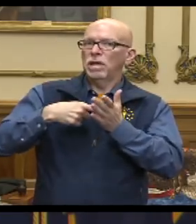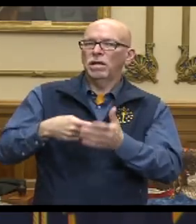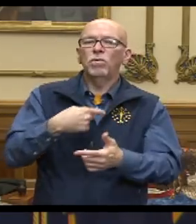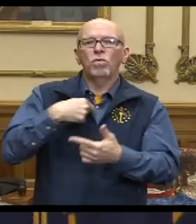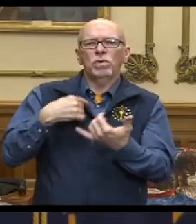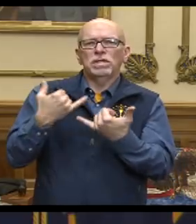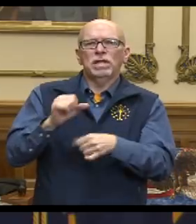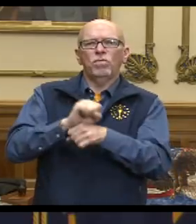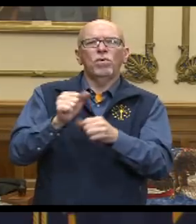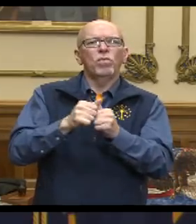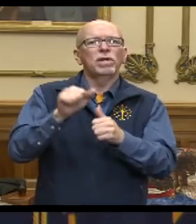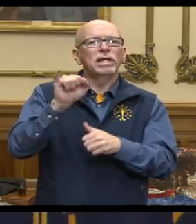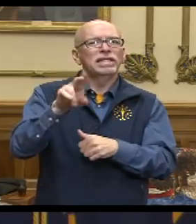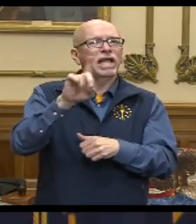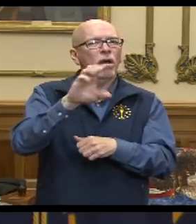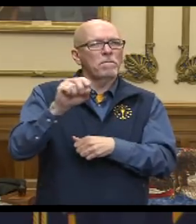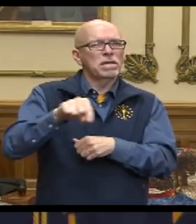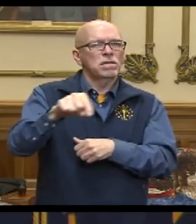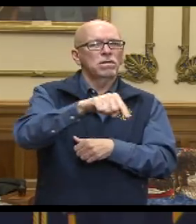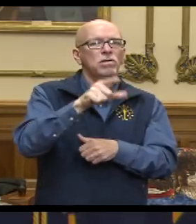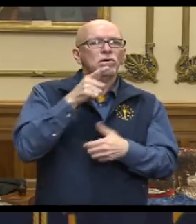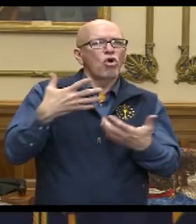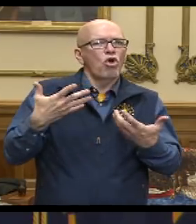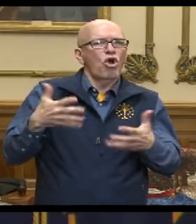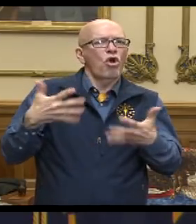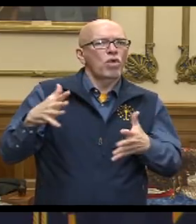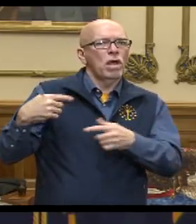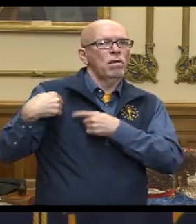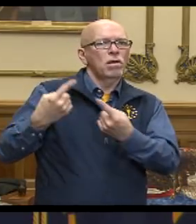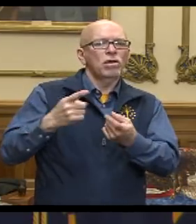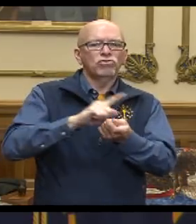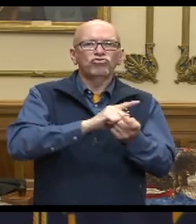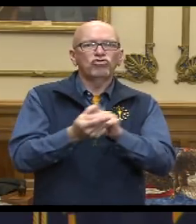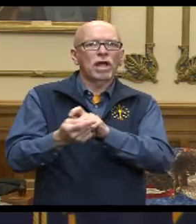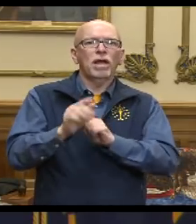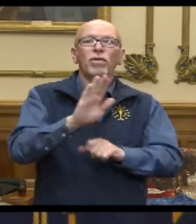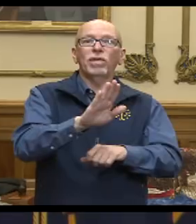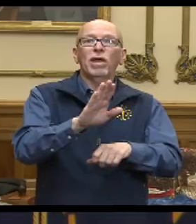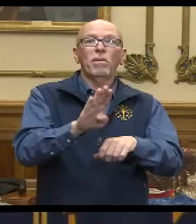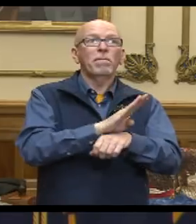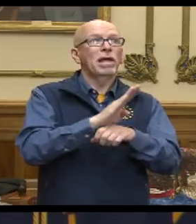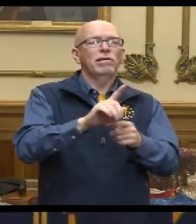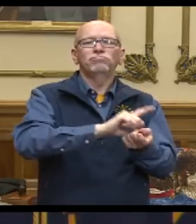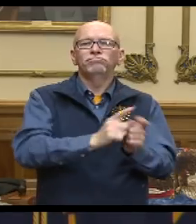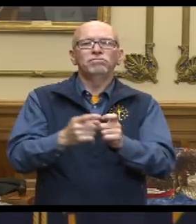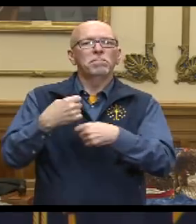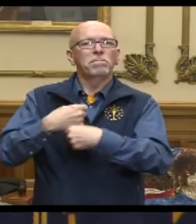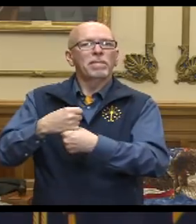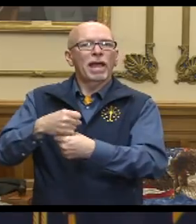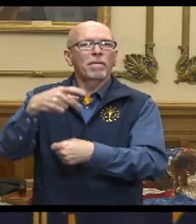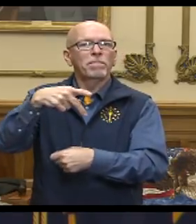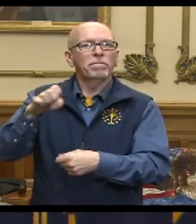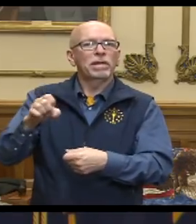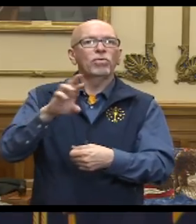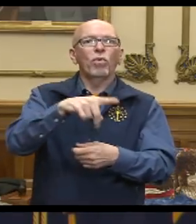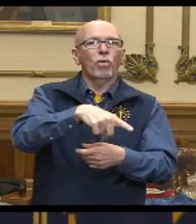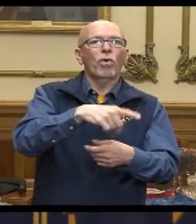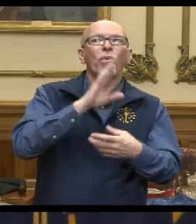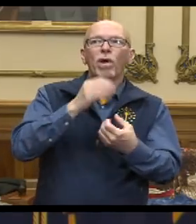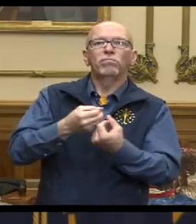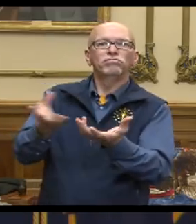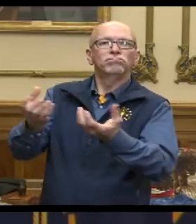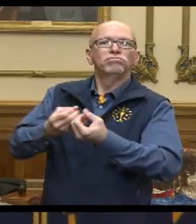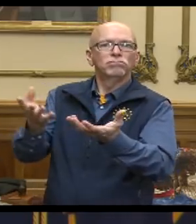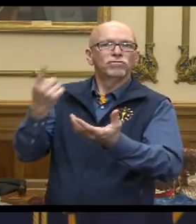with Hoosier companies that have already converted their lines of work to PPE or currently supply such